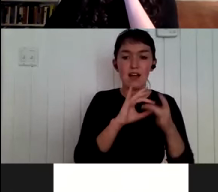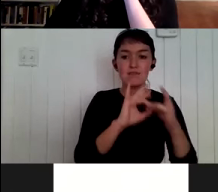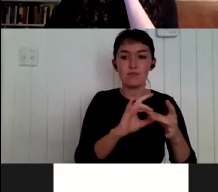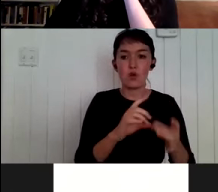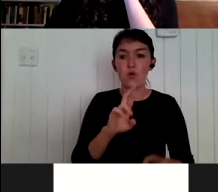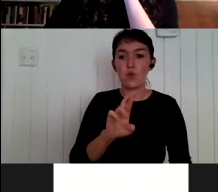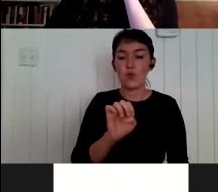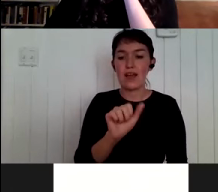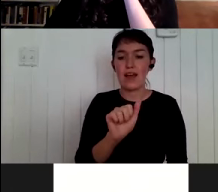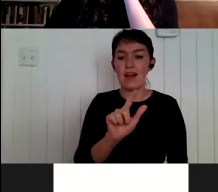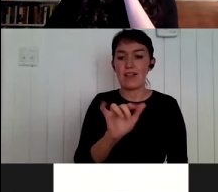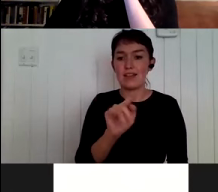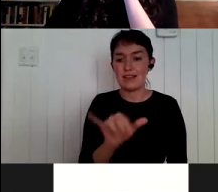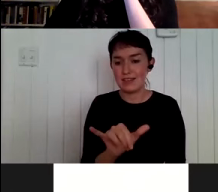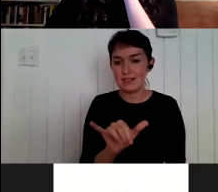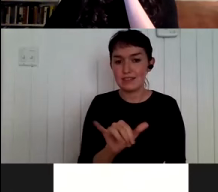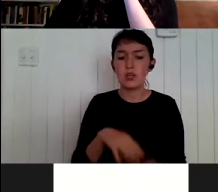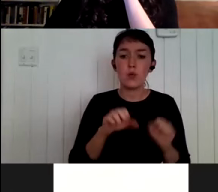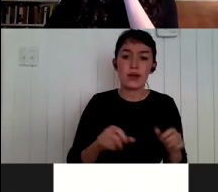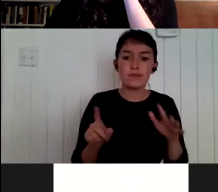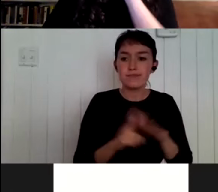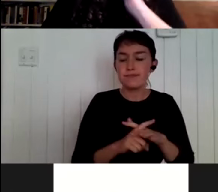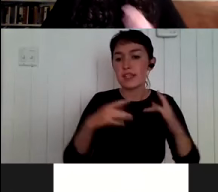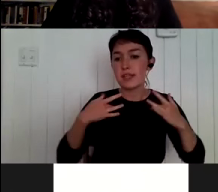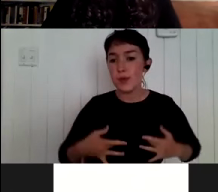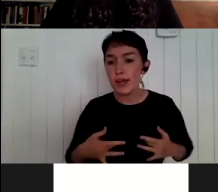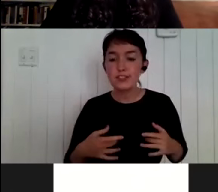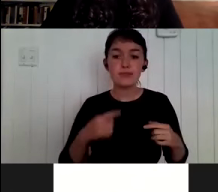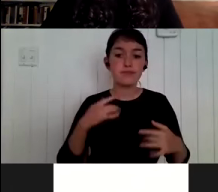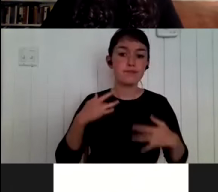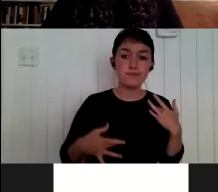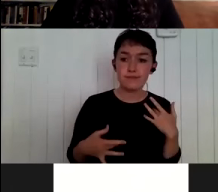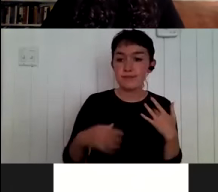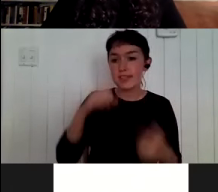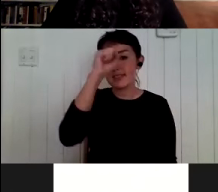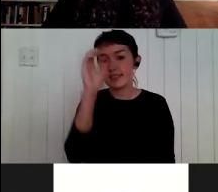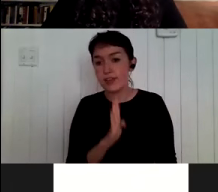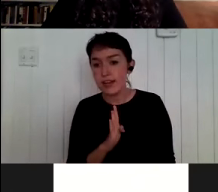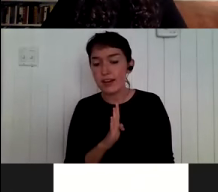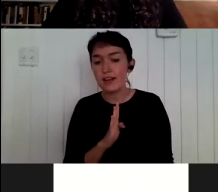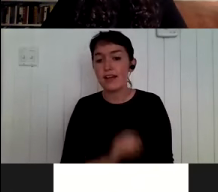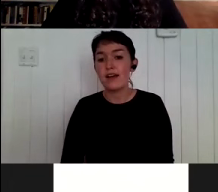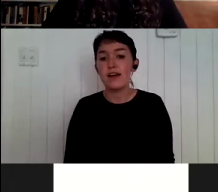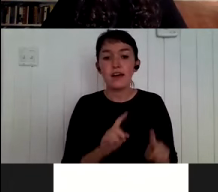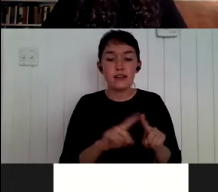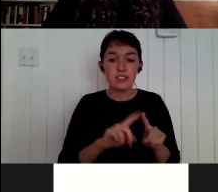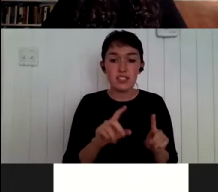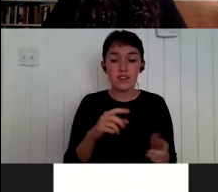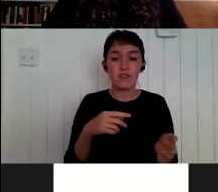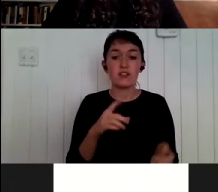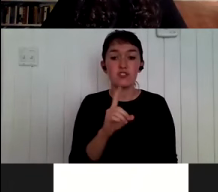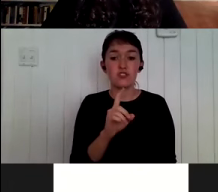of different conditions, including depression and bipolar and schizophrenia. Different drugs can induce it,